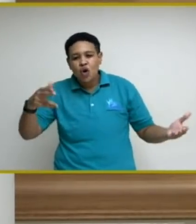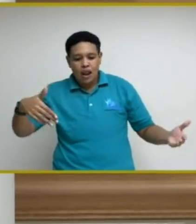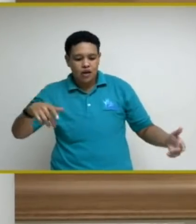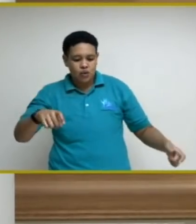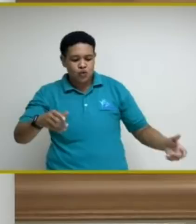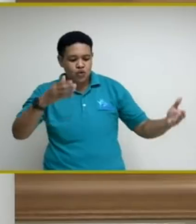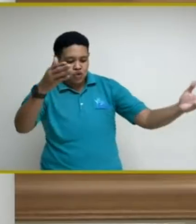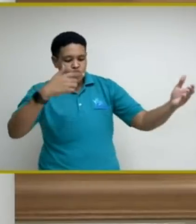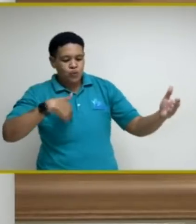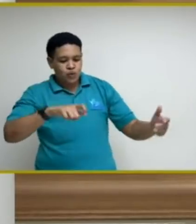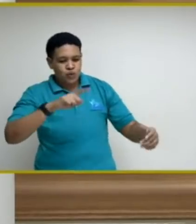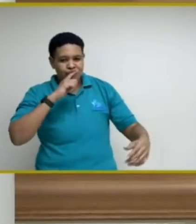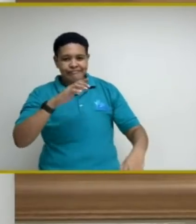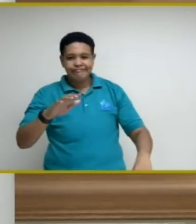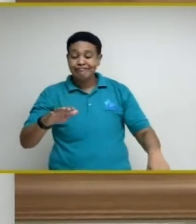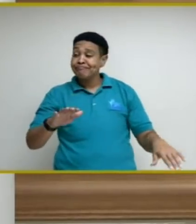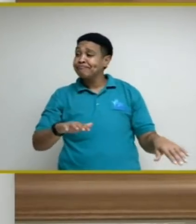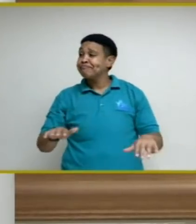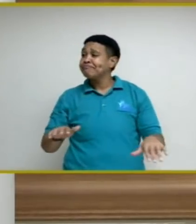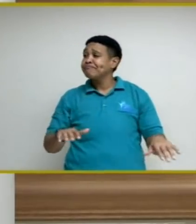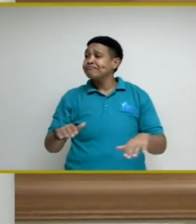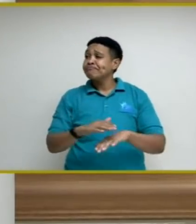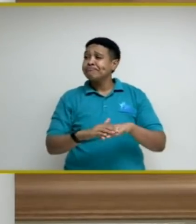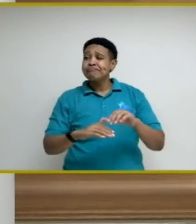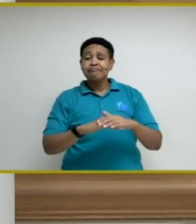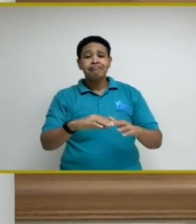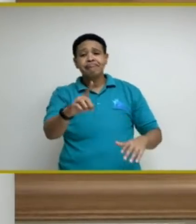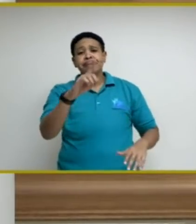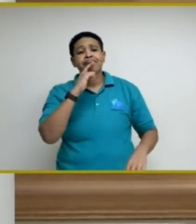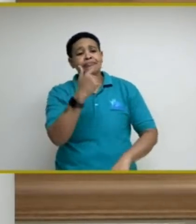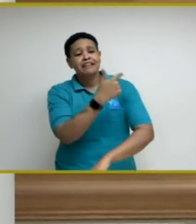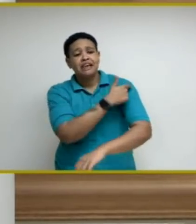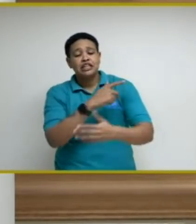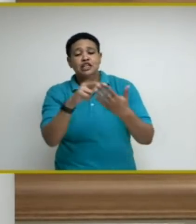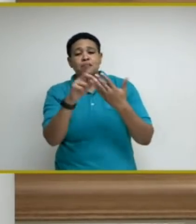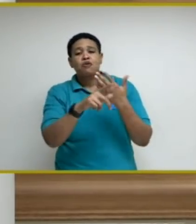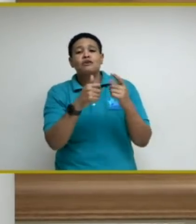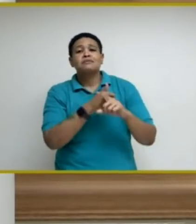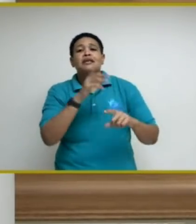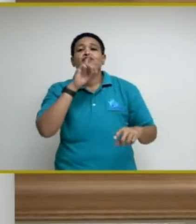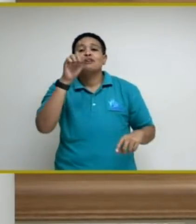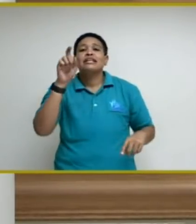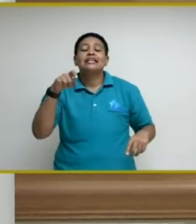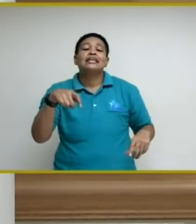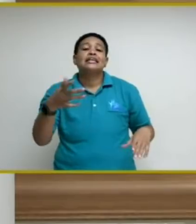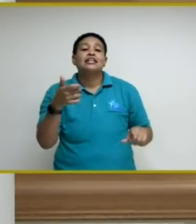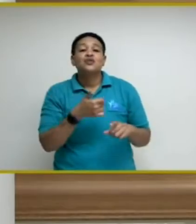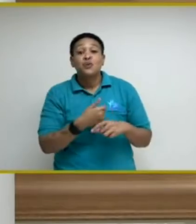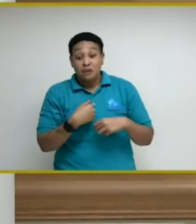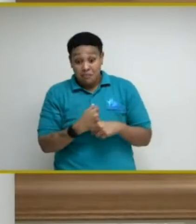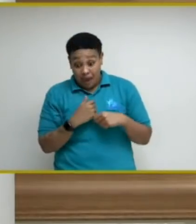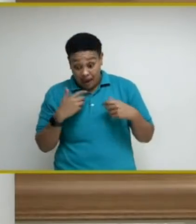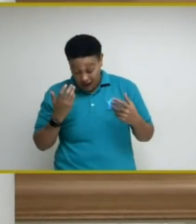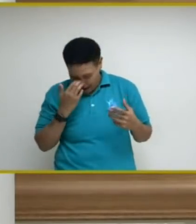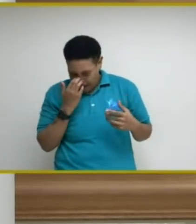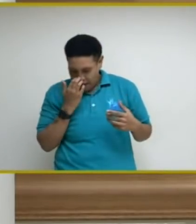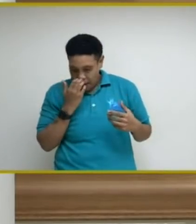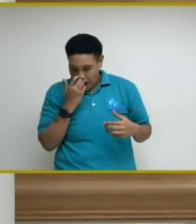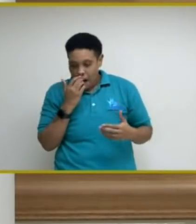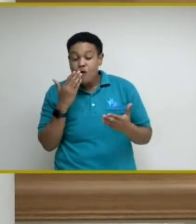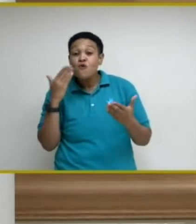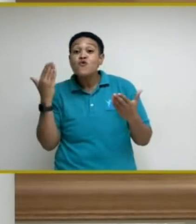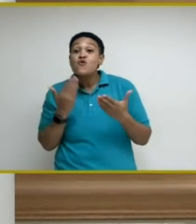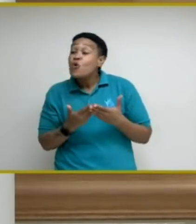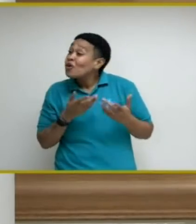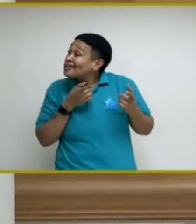suggest that we should be complacent. The vaccination program, we really need to make good